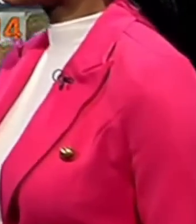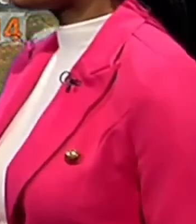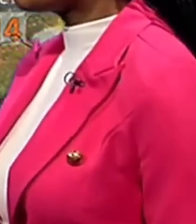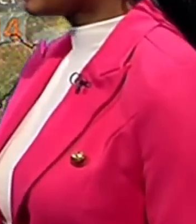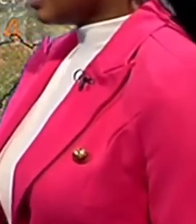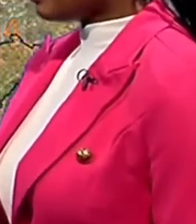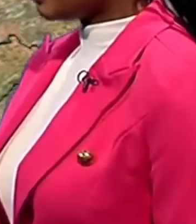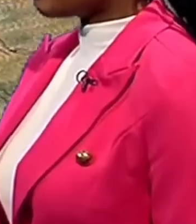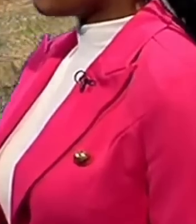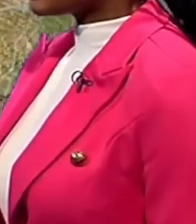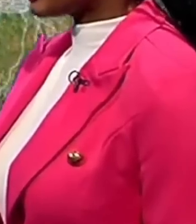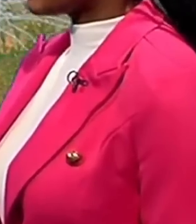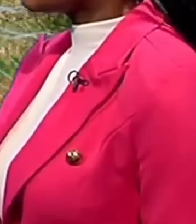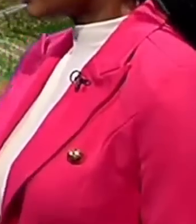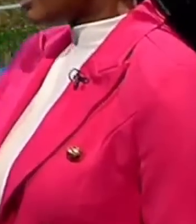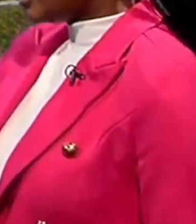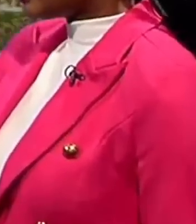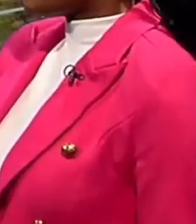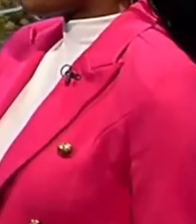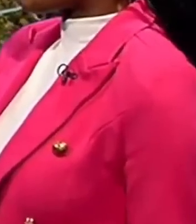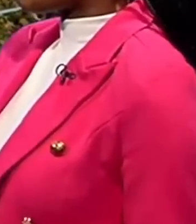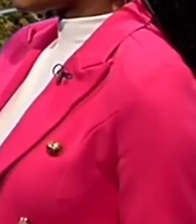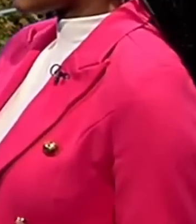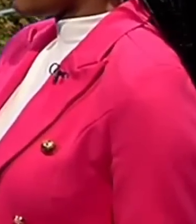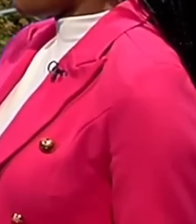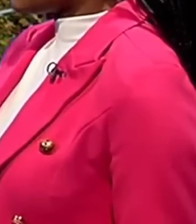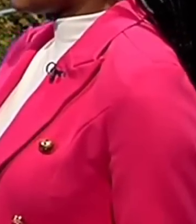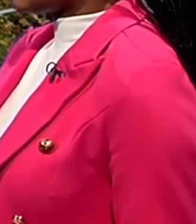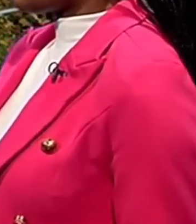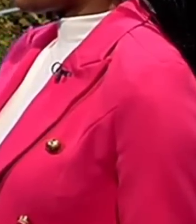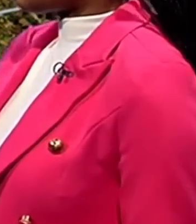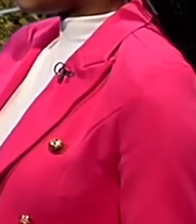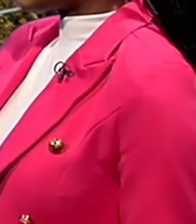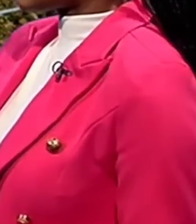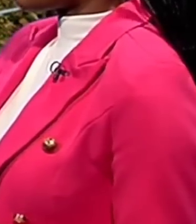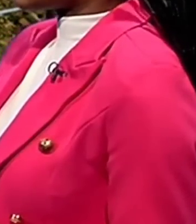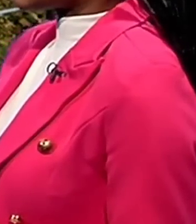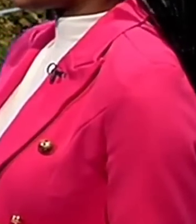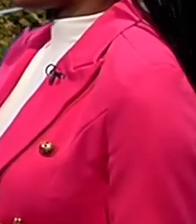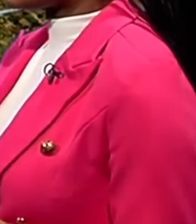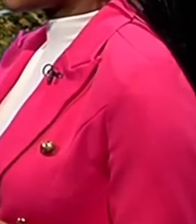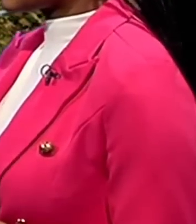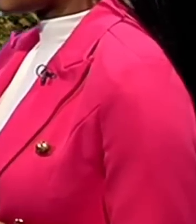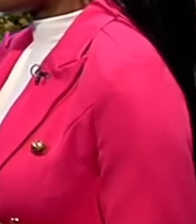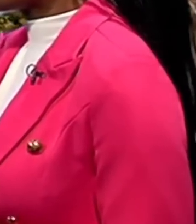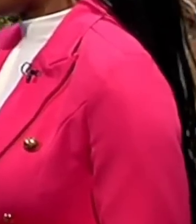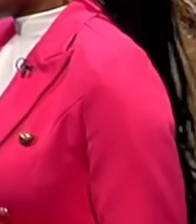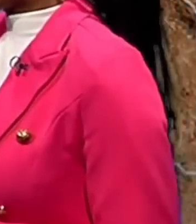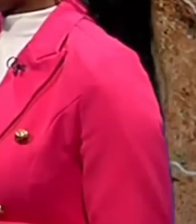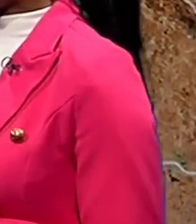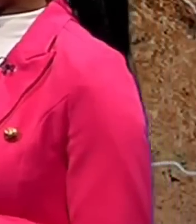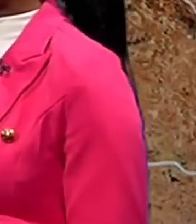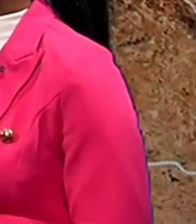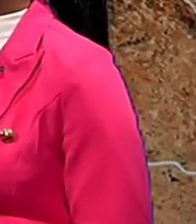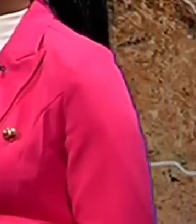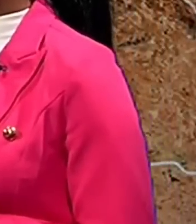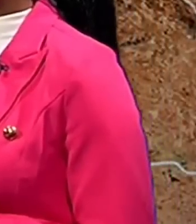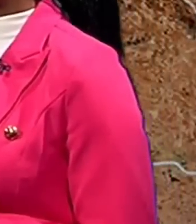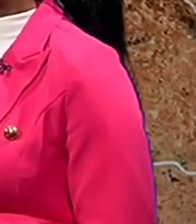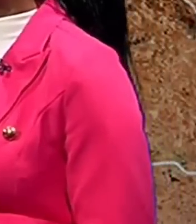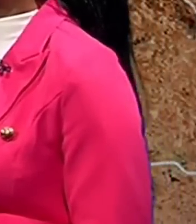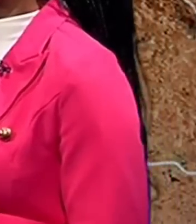mo Thapameng re bella province ya Gauteng le teng mo provinceng go tla nna le kgone go nna le tlhaba letsatsi le masarasarana a pula Johannesburg ka digata di